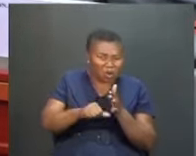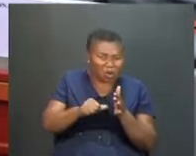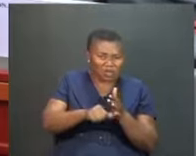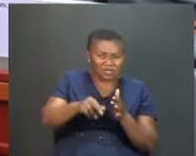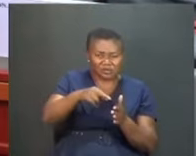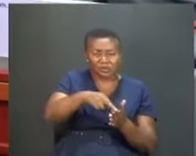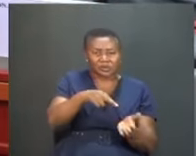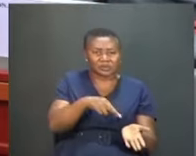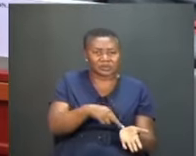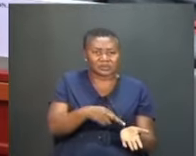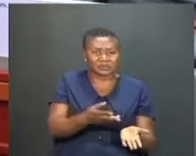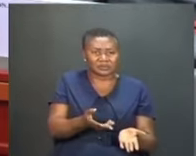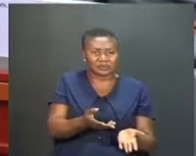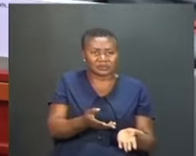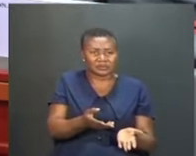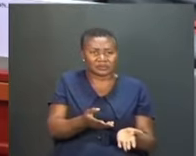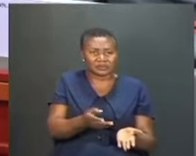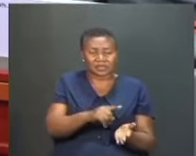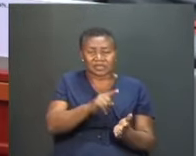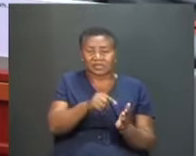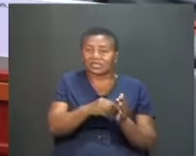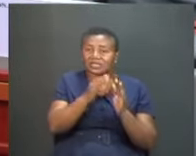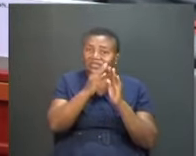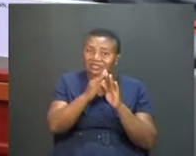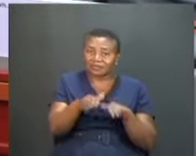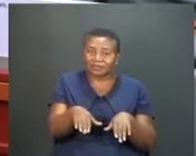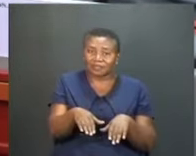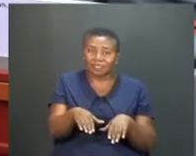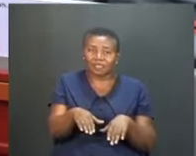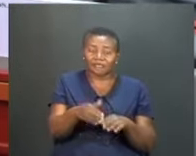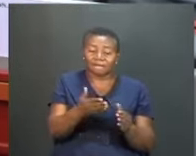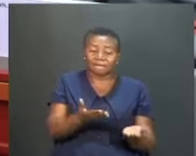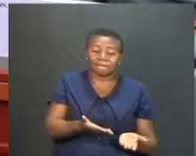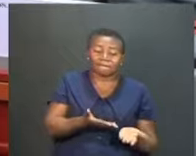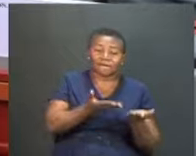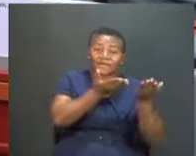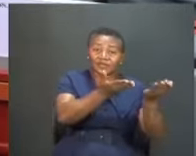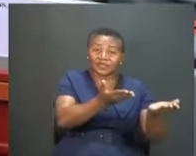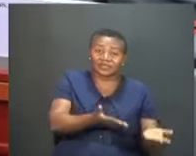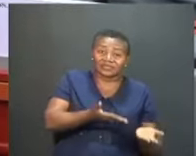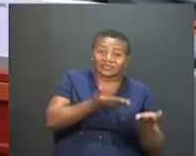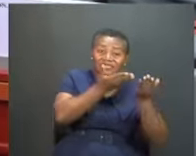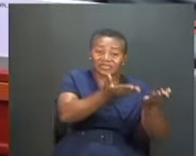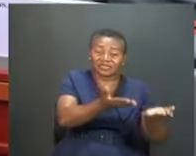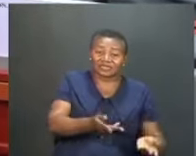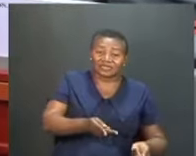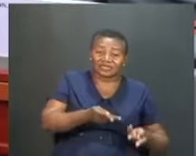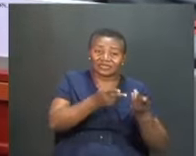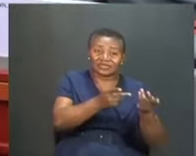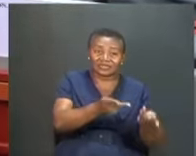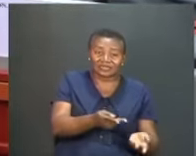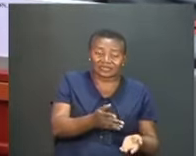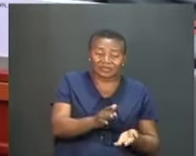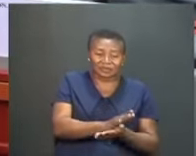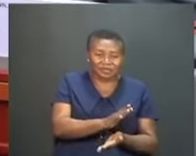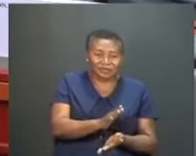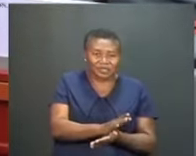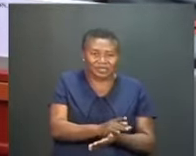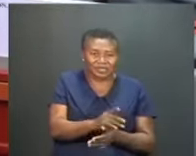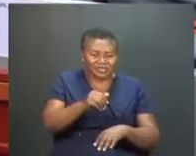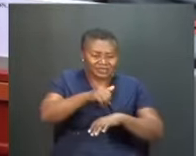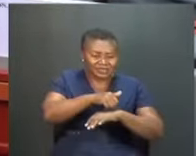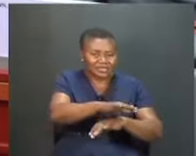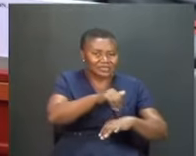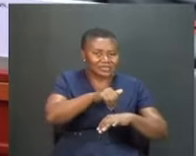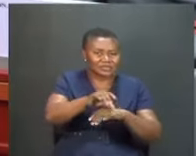reports. And this House has been laying and referring those statutory audit reports to the various